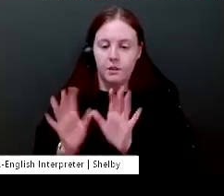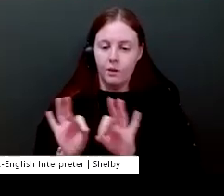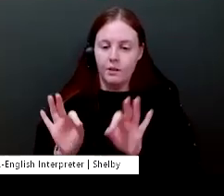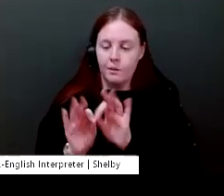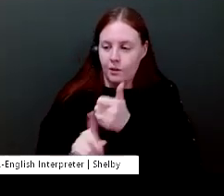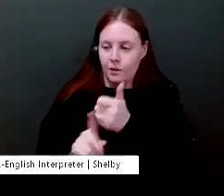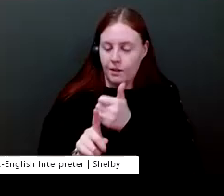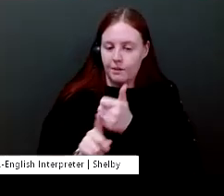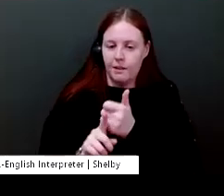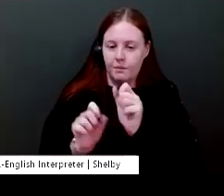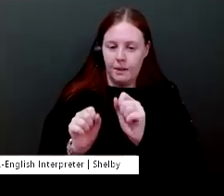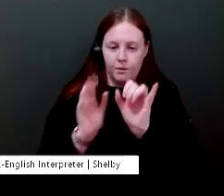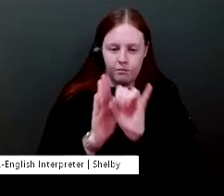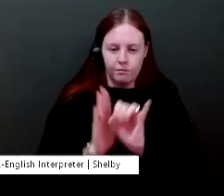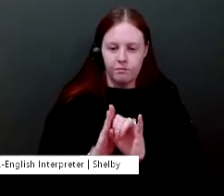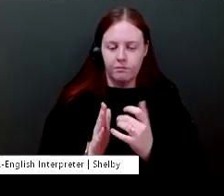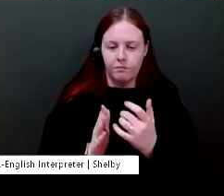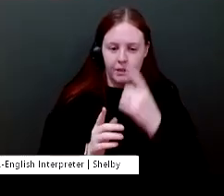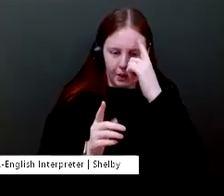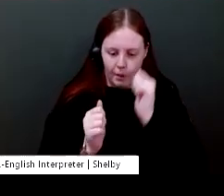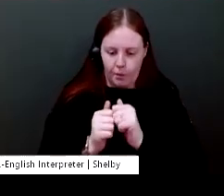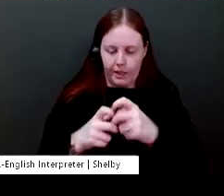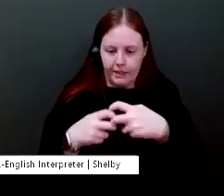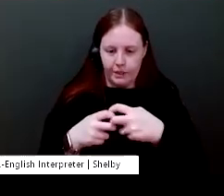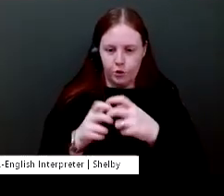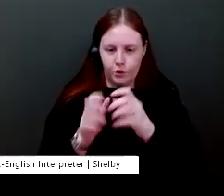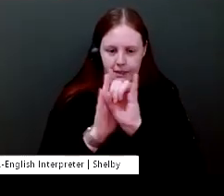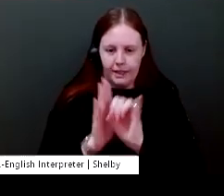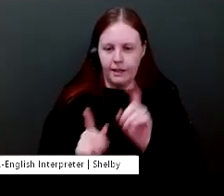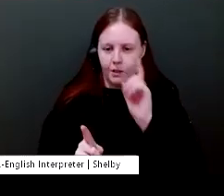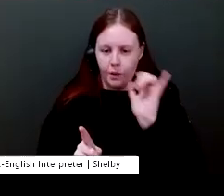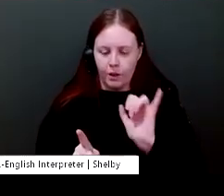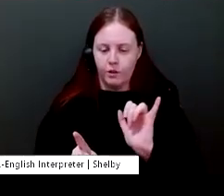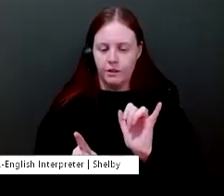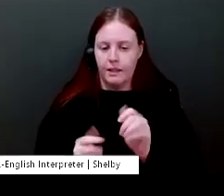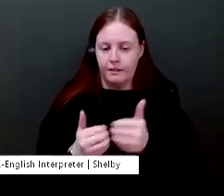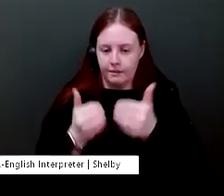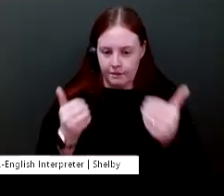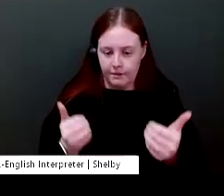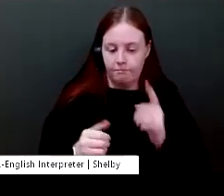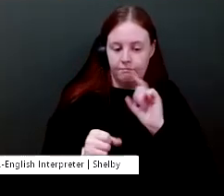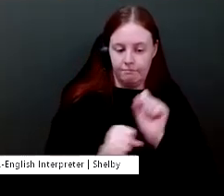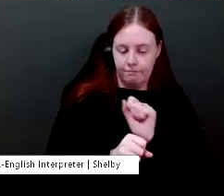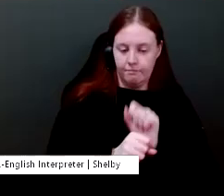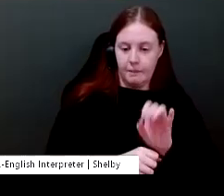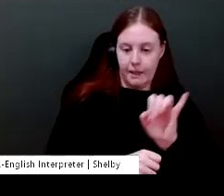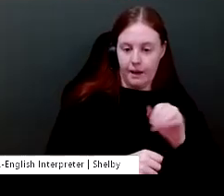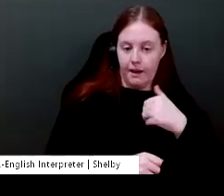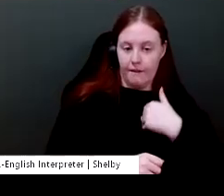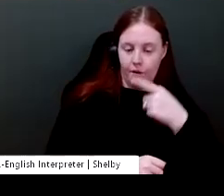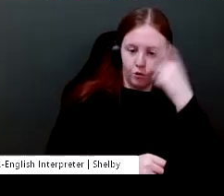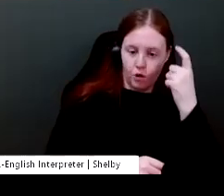signs in older adults is one thing, but also distinguishing brain injury from cognitive aging